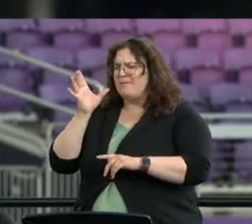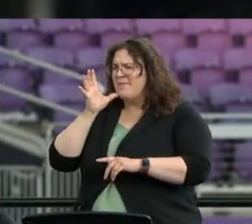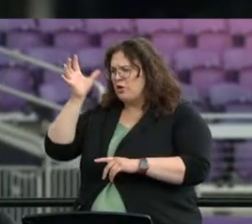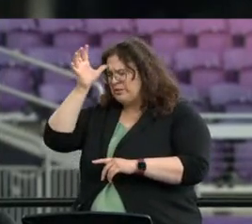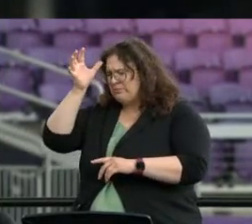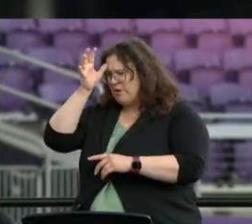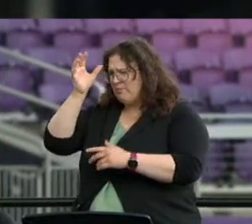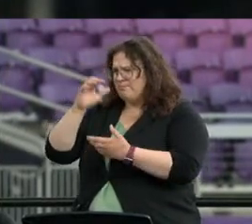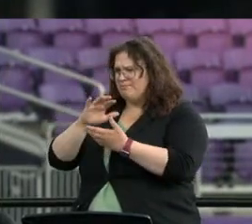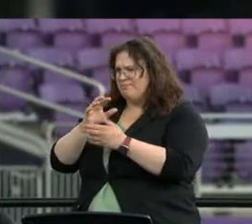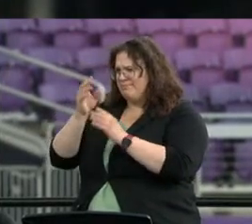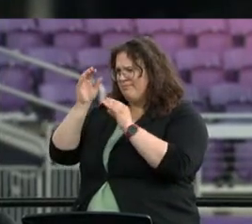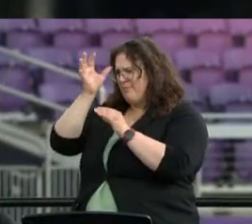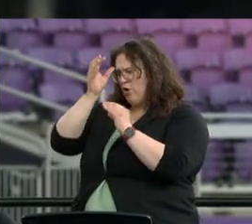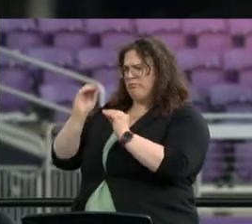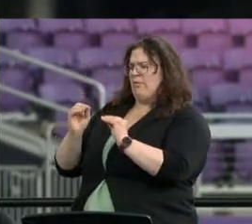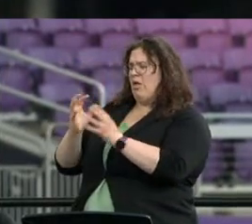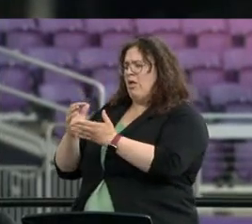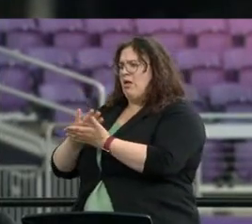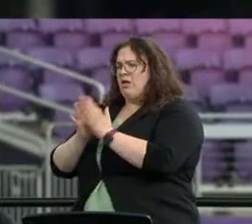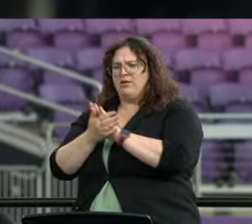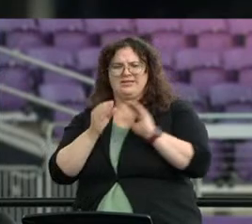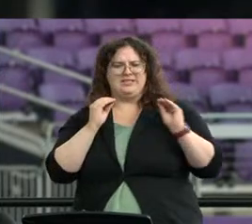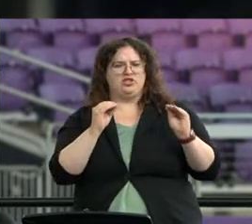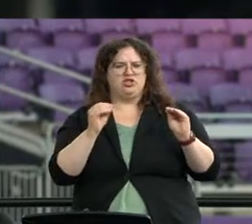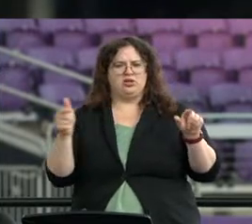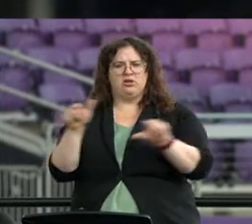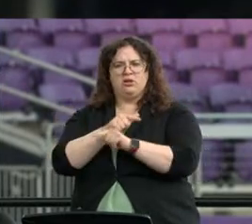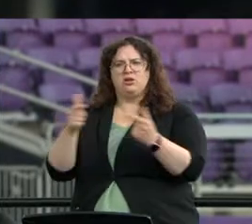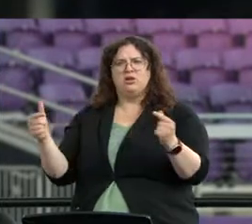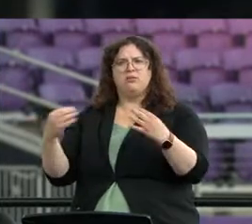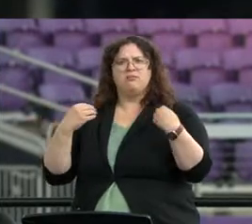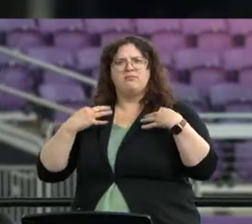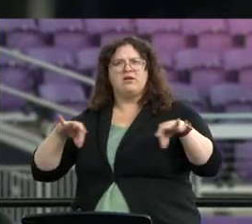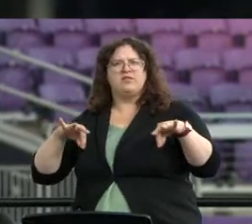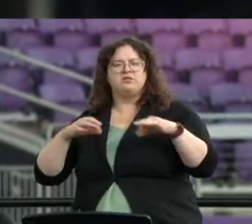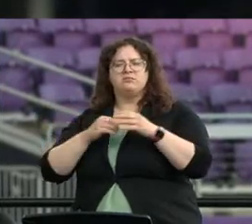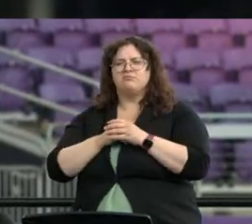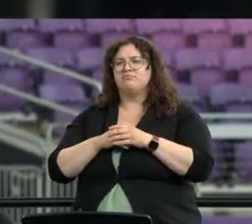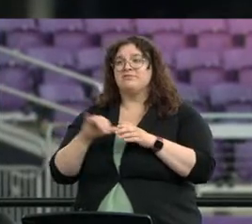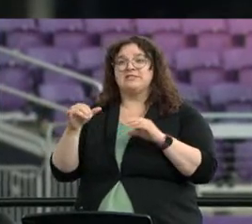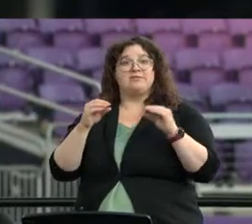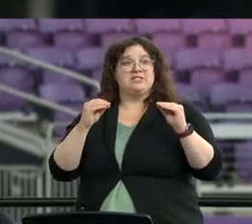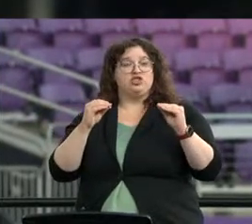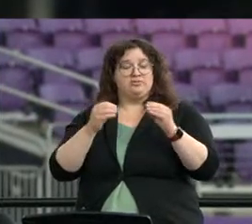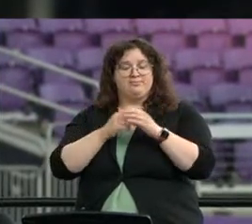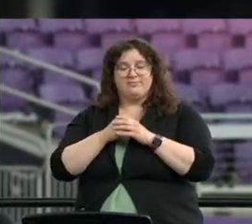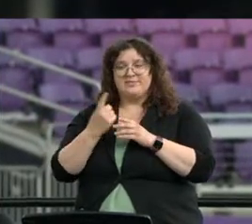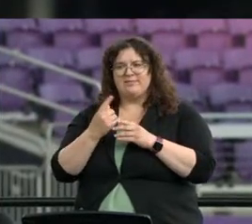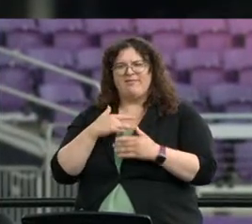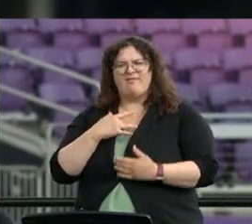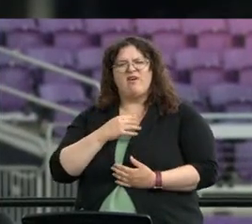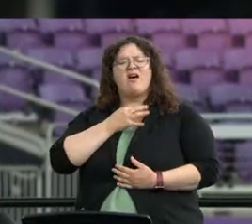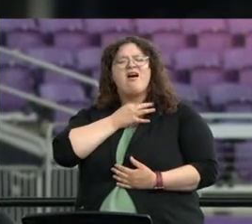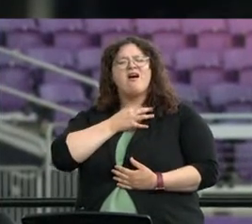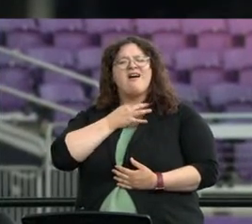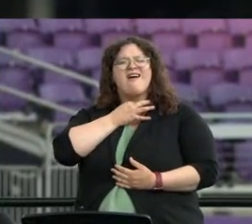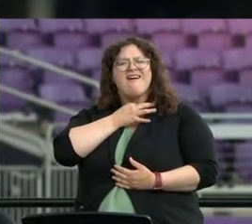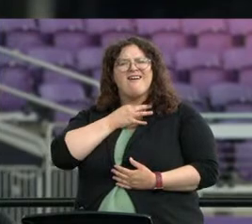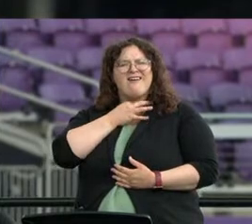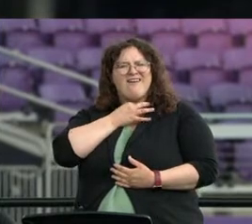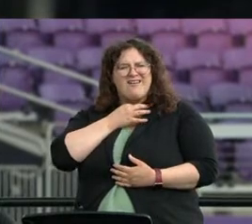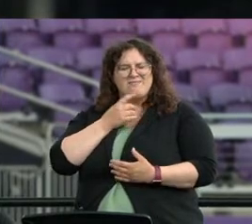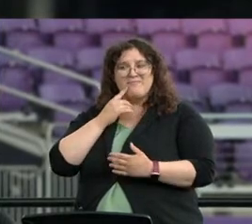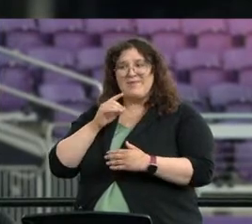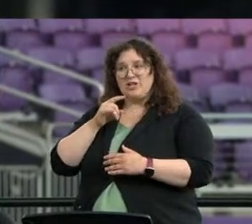better teacher, and vice versa. Like teaching, one area that has been particularly intriguing for me as a kid,